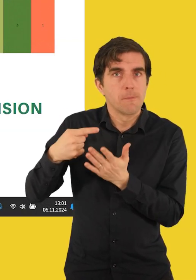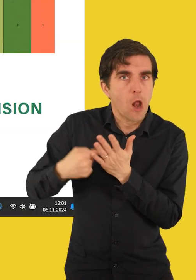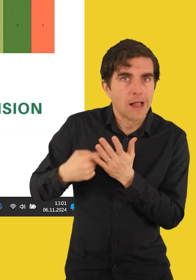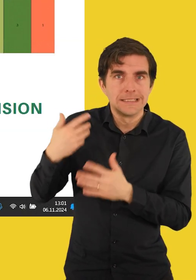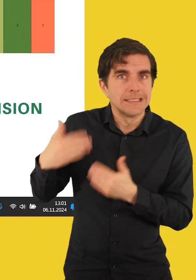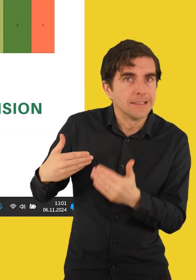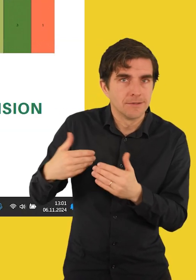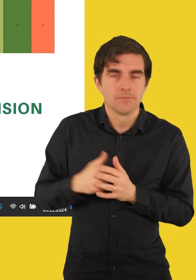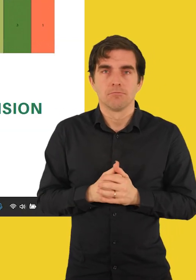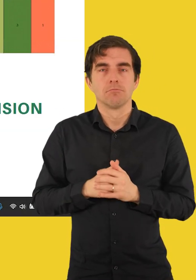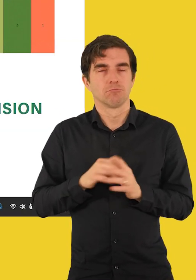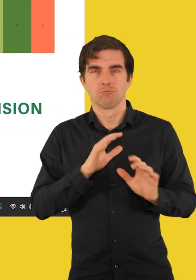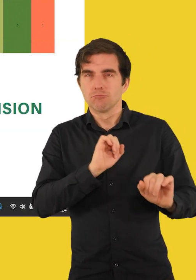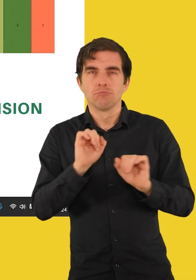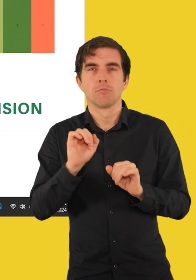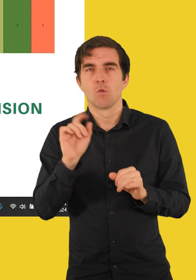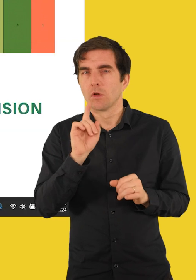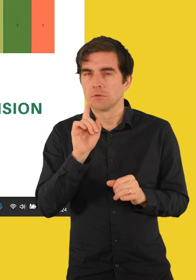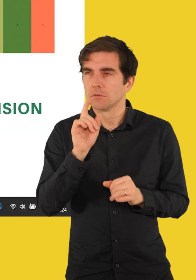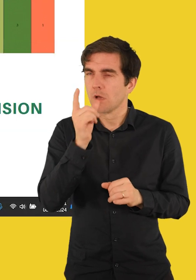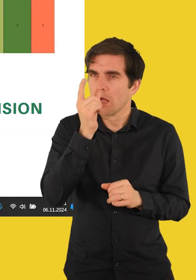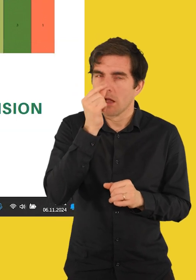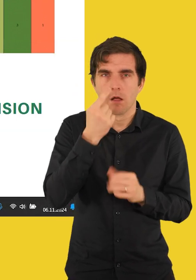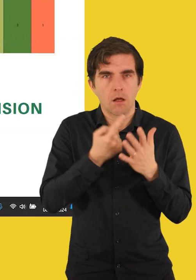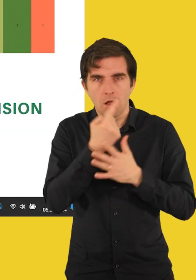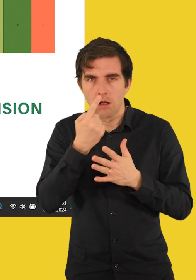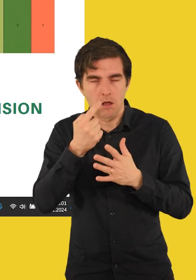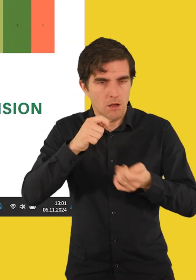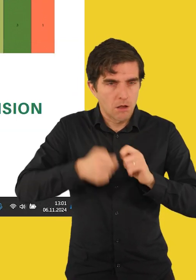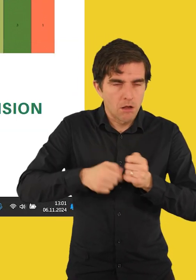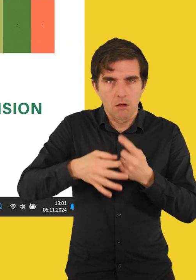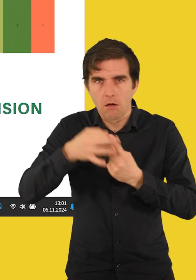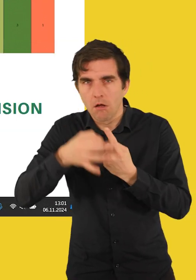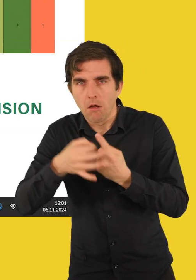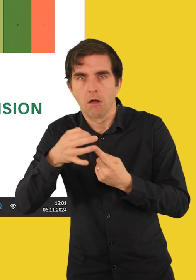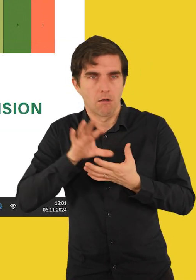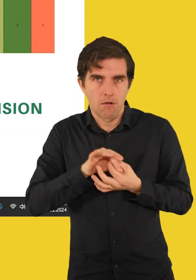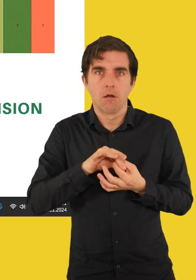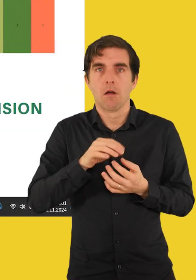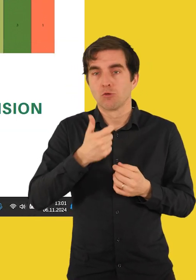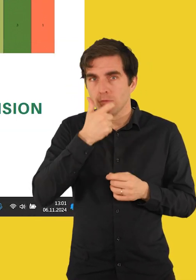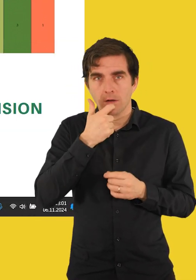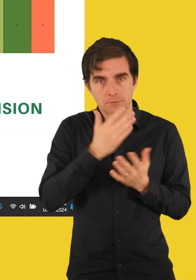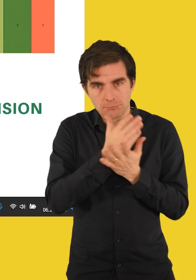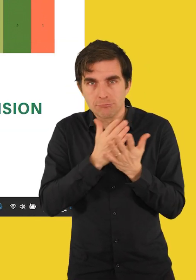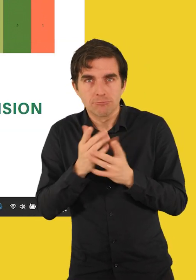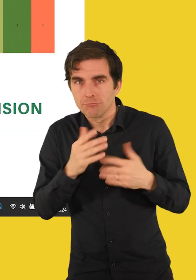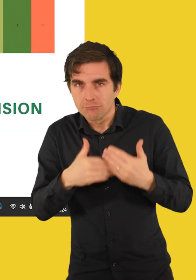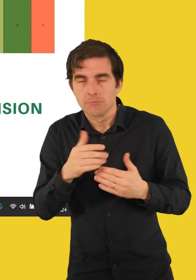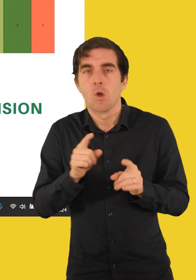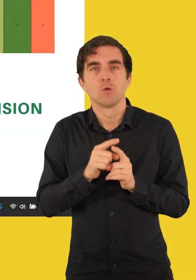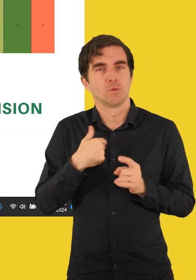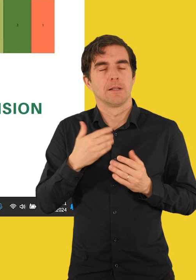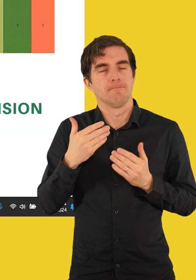policies according to their potential impact on every dimension of the donut. So we can make